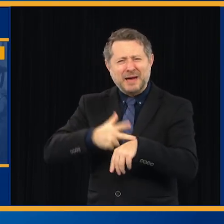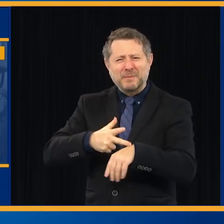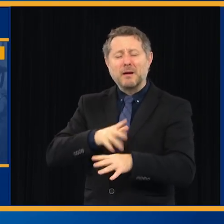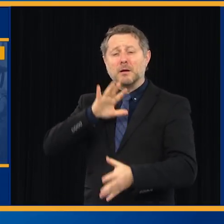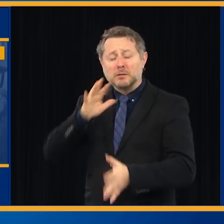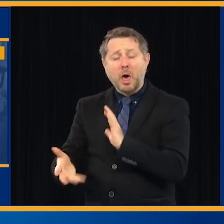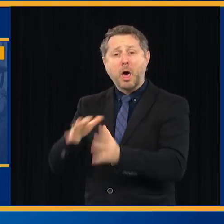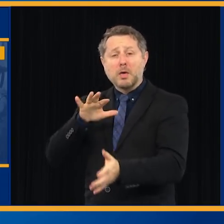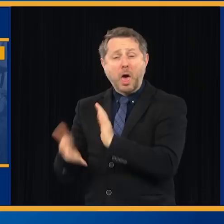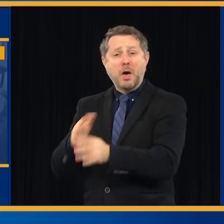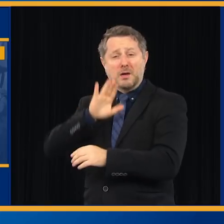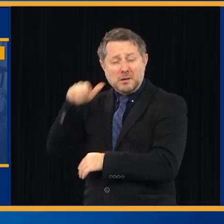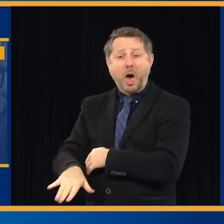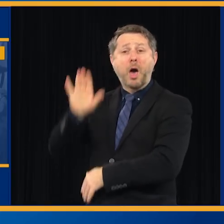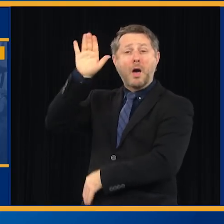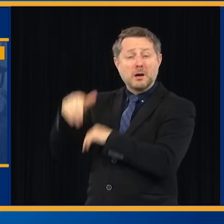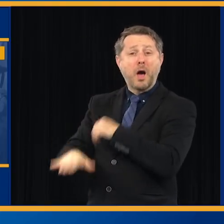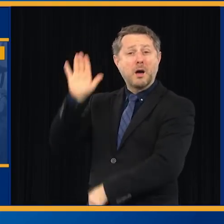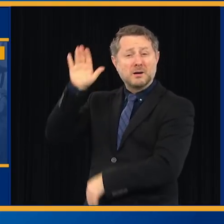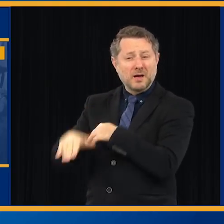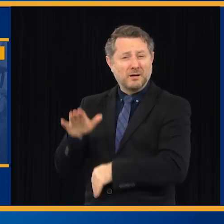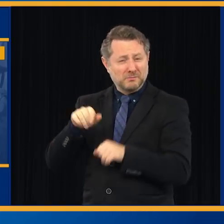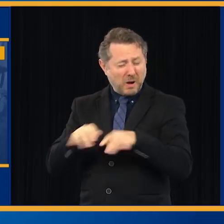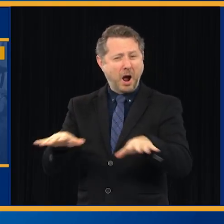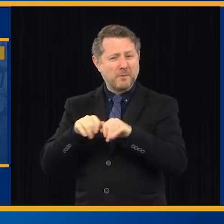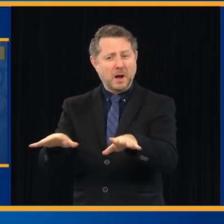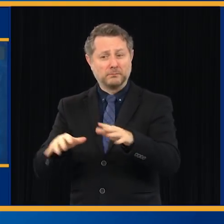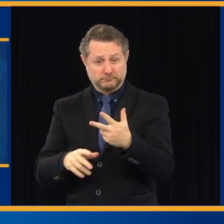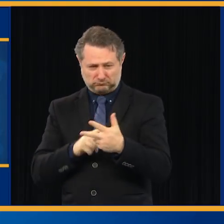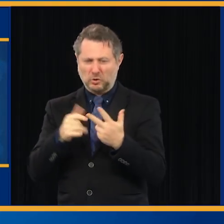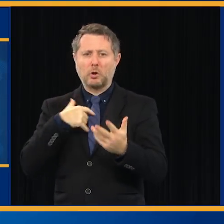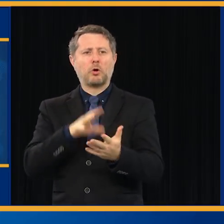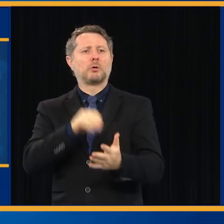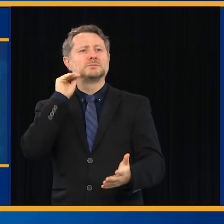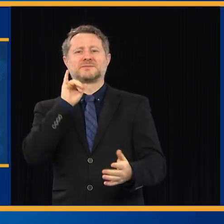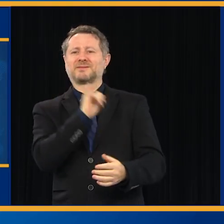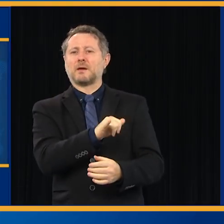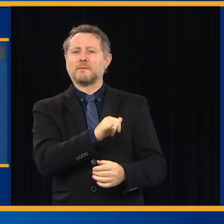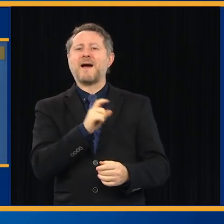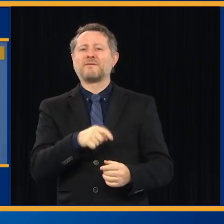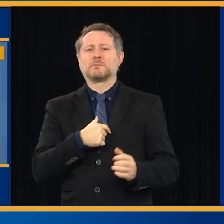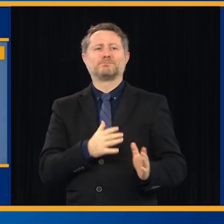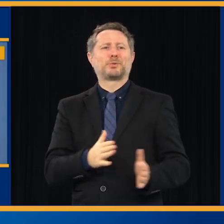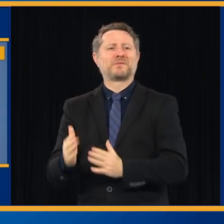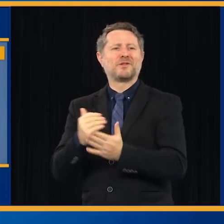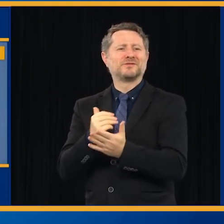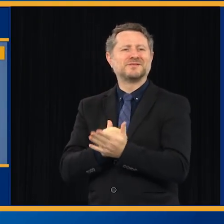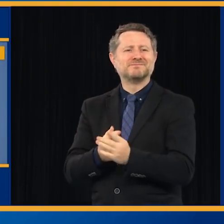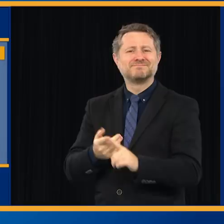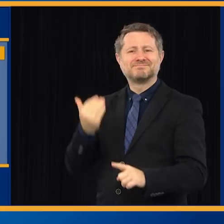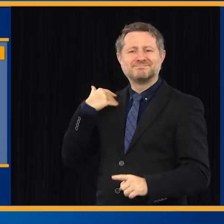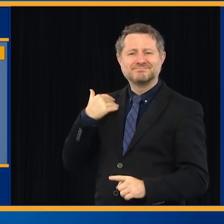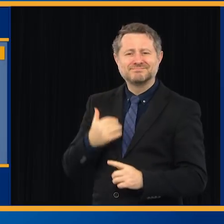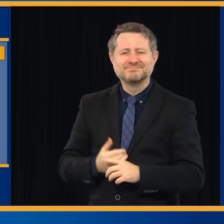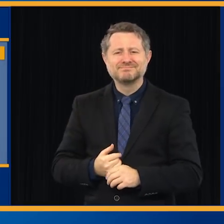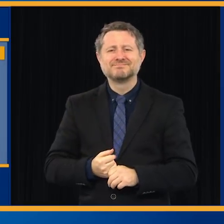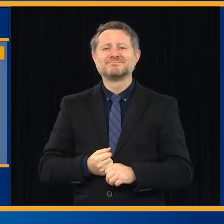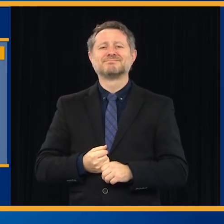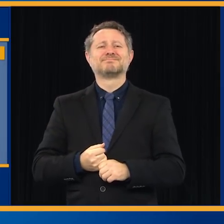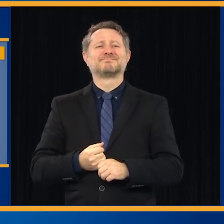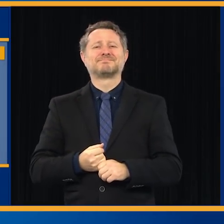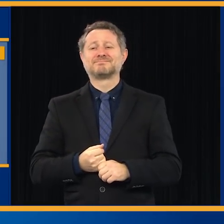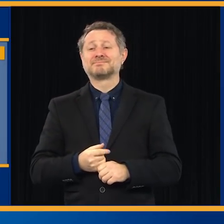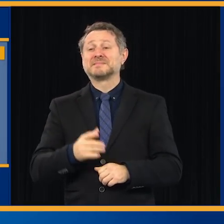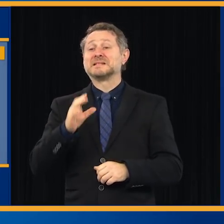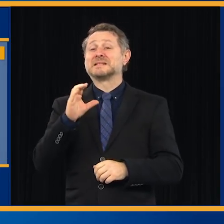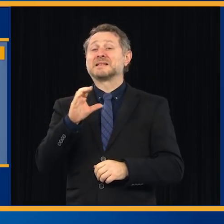waves. So let's be prepared and intelligent. Some of the lessons to learn. The